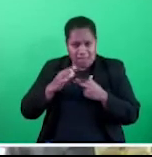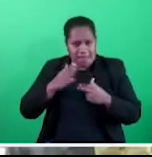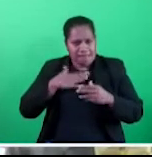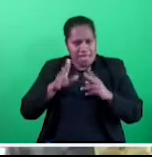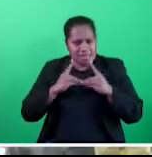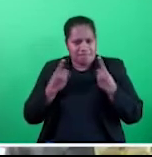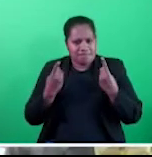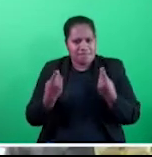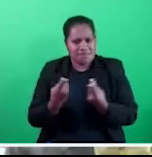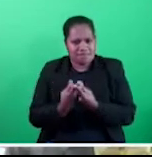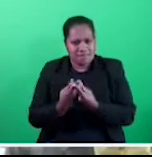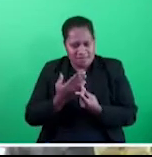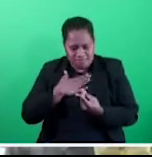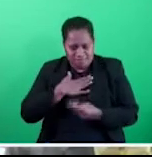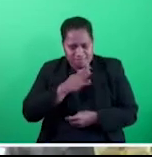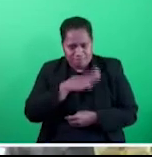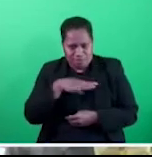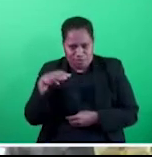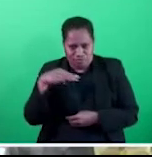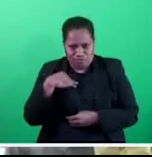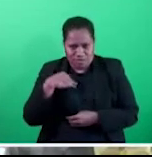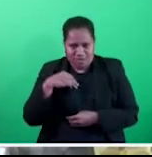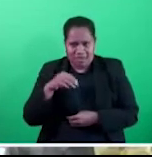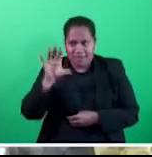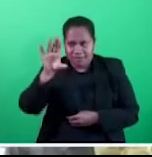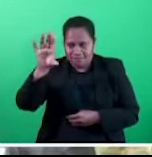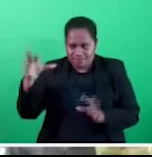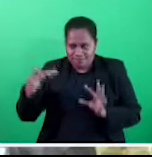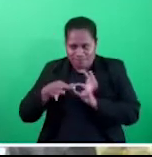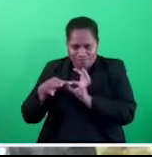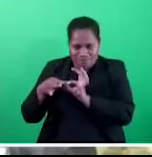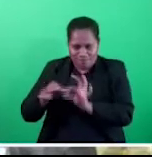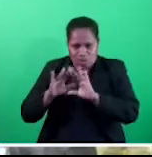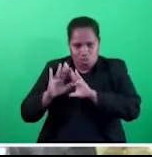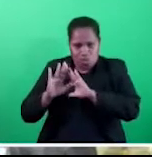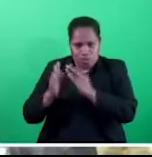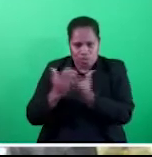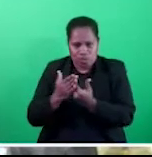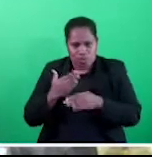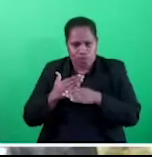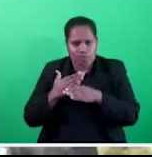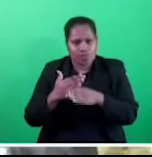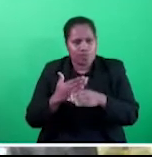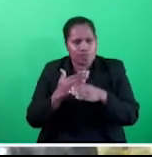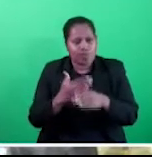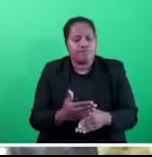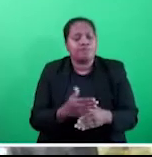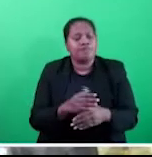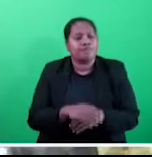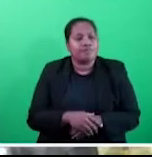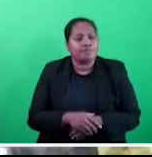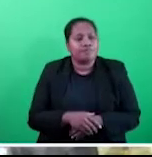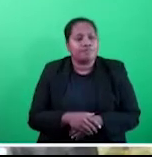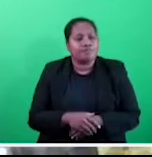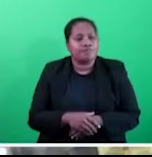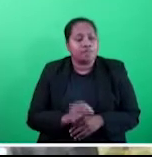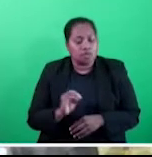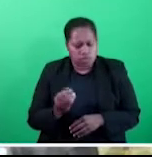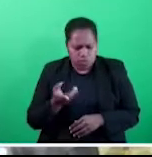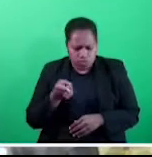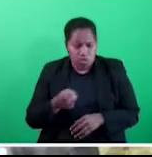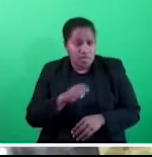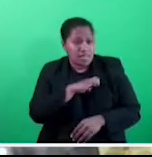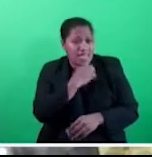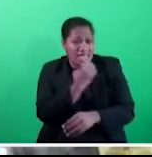In Fiji at the moment, we have a number of targets in relation to greenhouse gas emission, and also in relation to